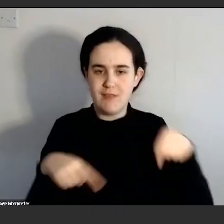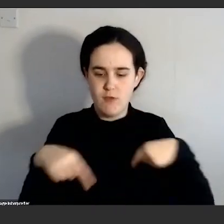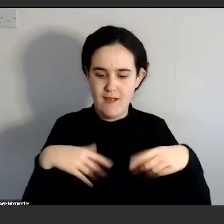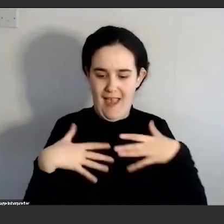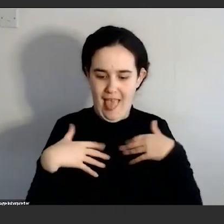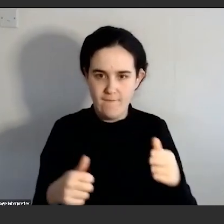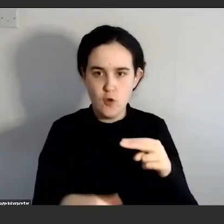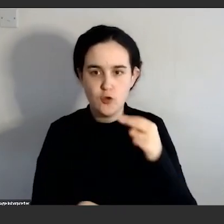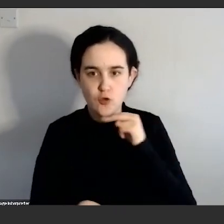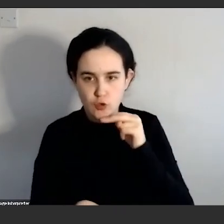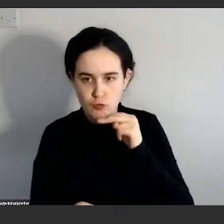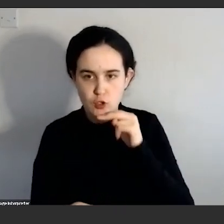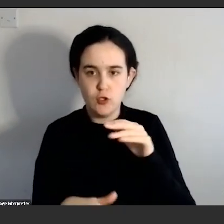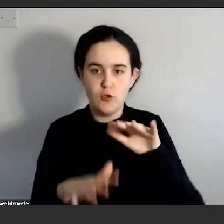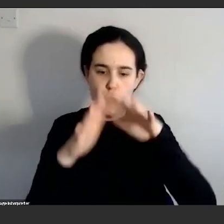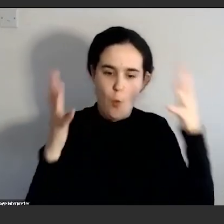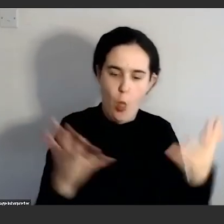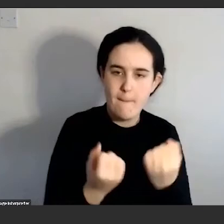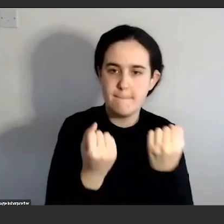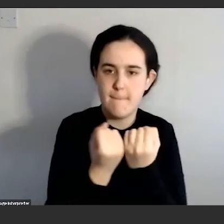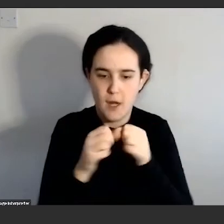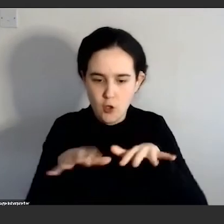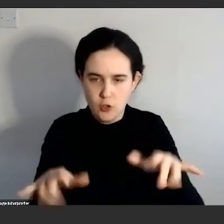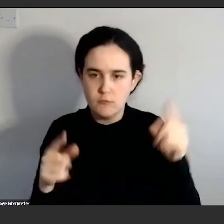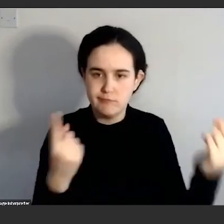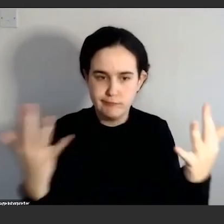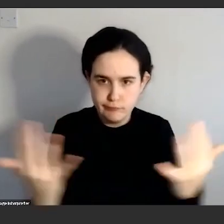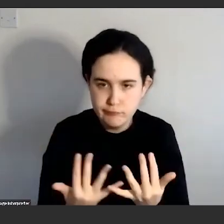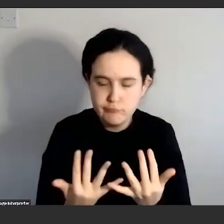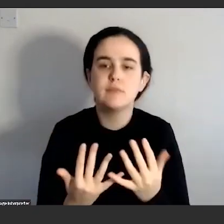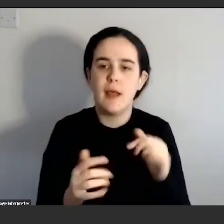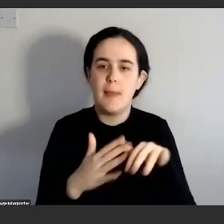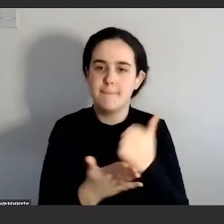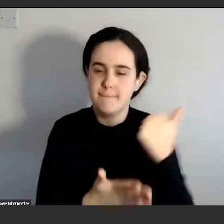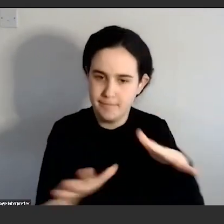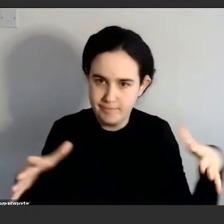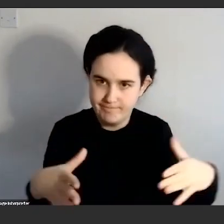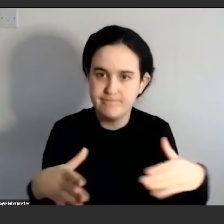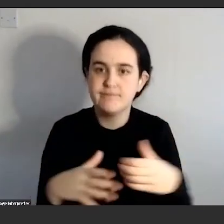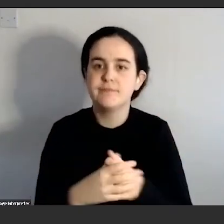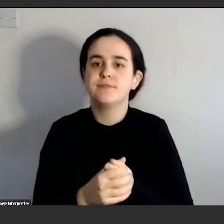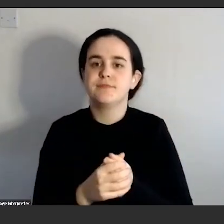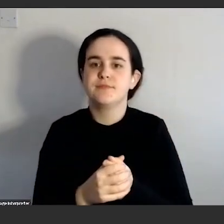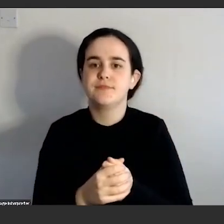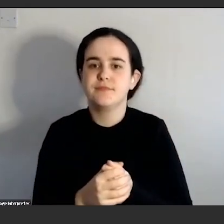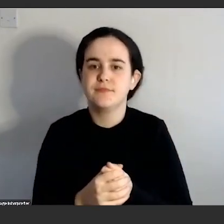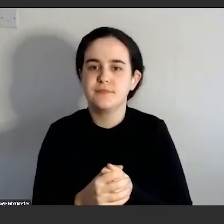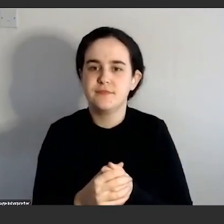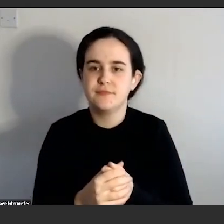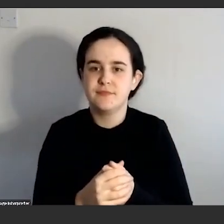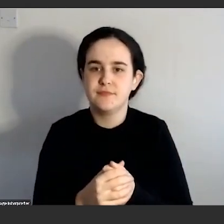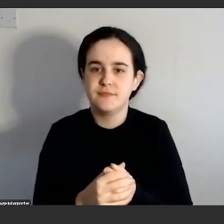run. Can you talk to us about what investing in disability inclusion in the health sector, how that will